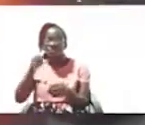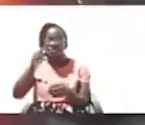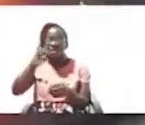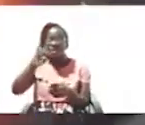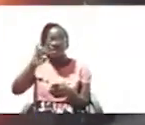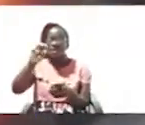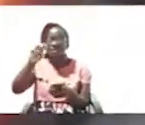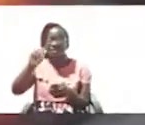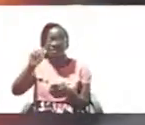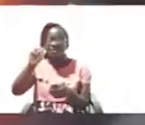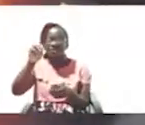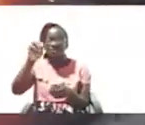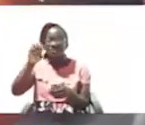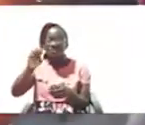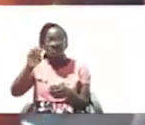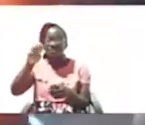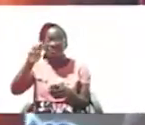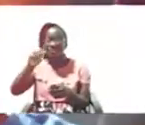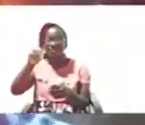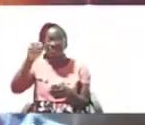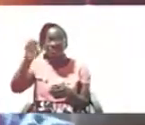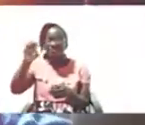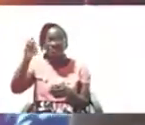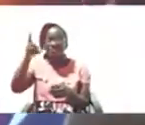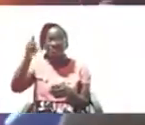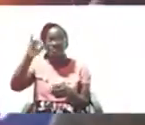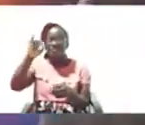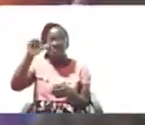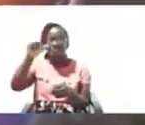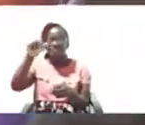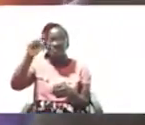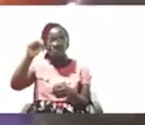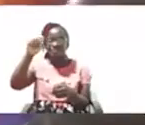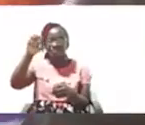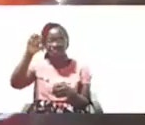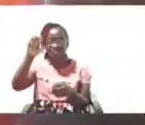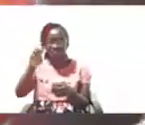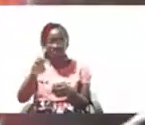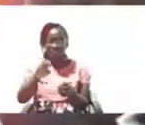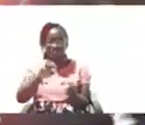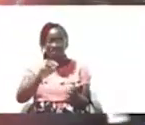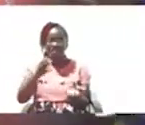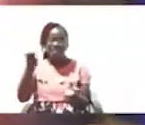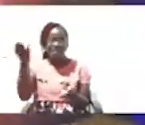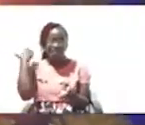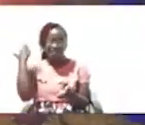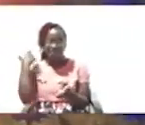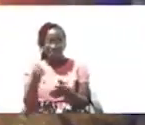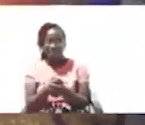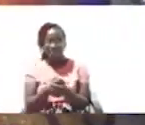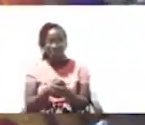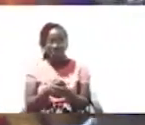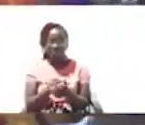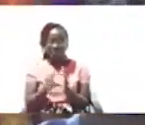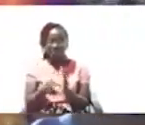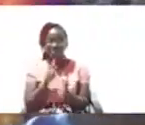your post is already gone. and then we say